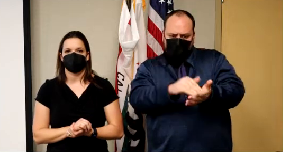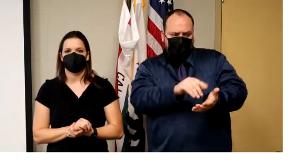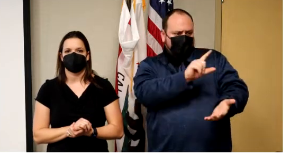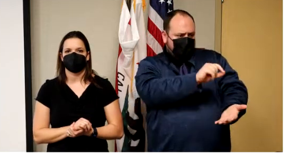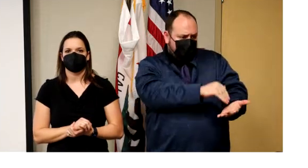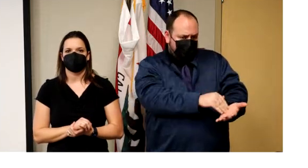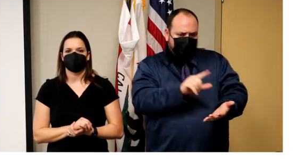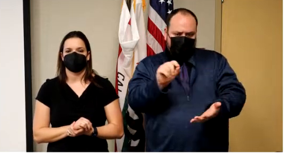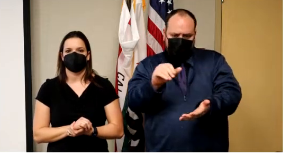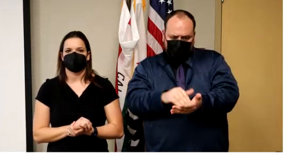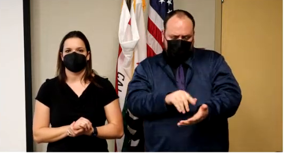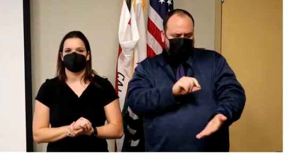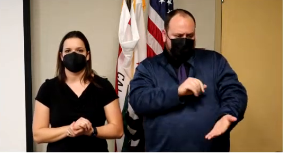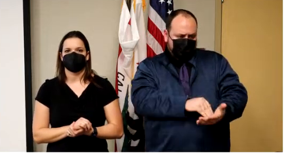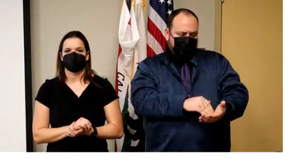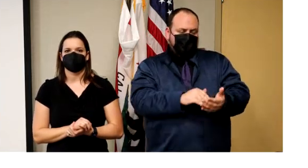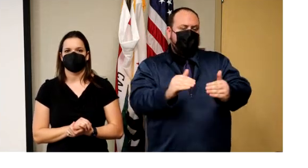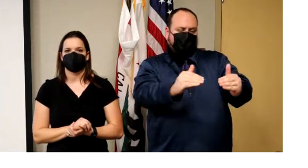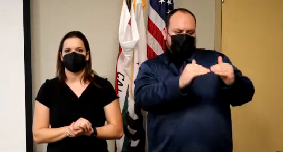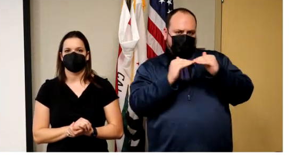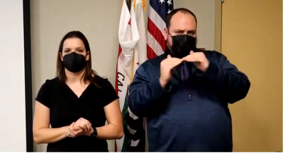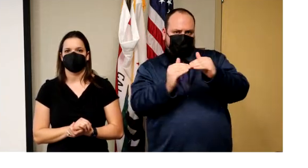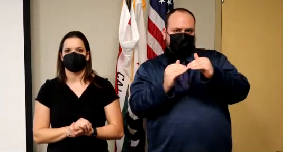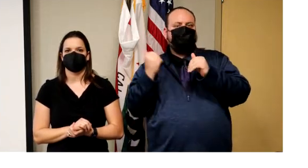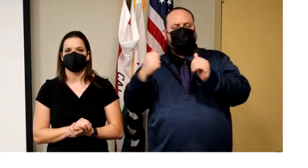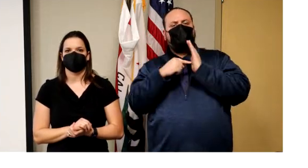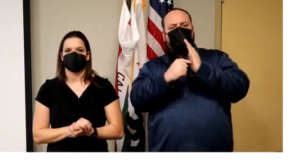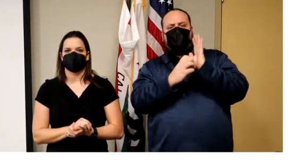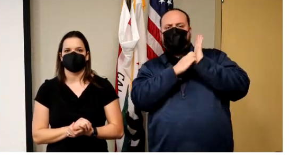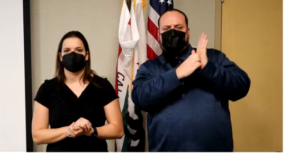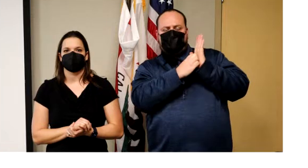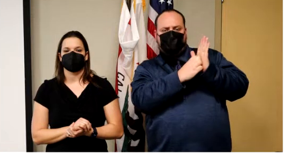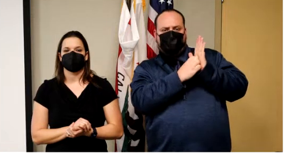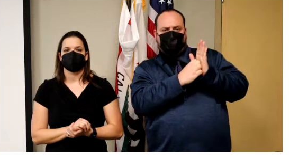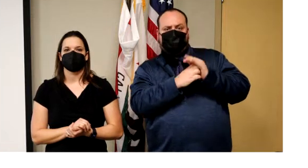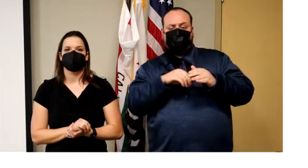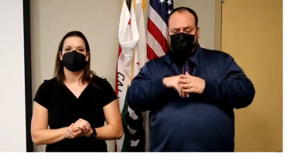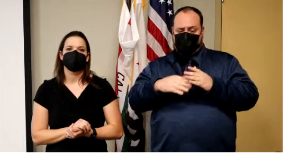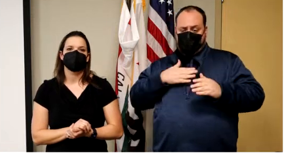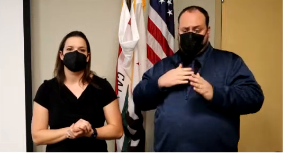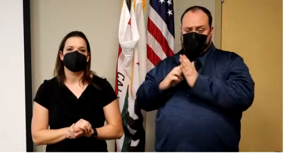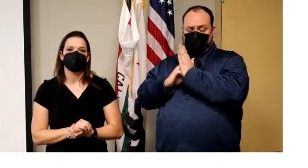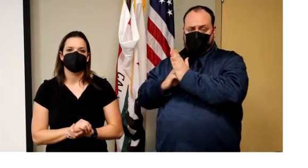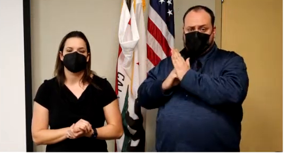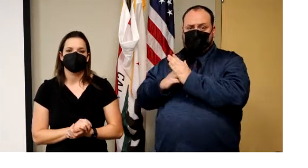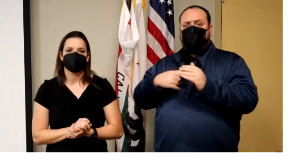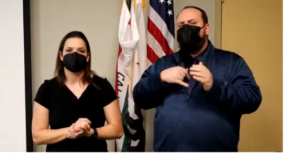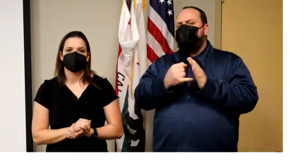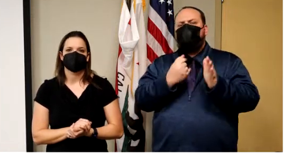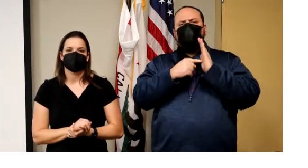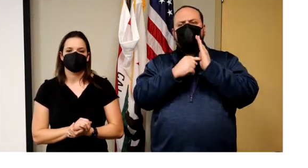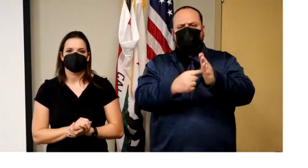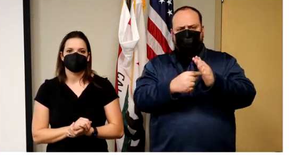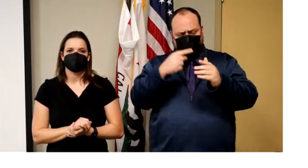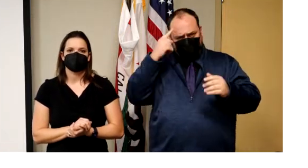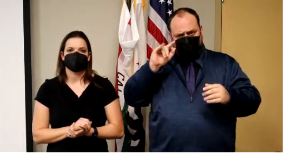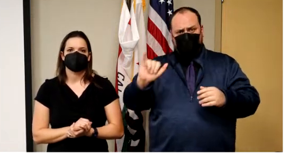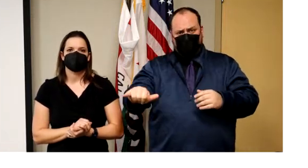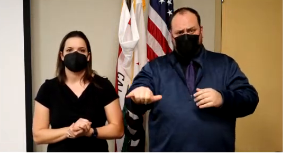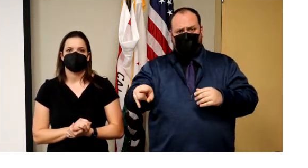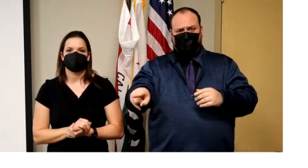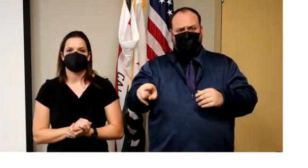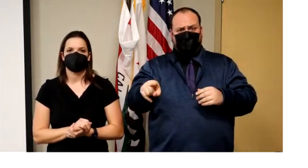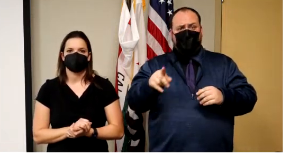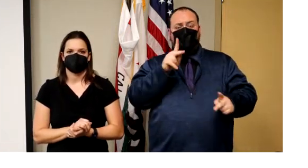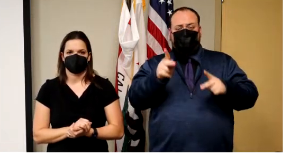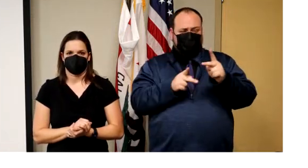just to illustrate population equality. So in my example, because you get on population equality, it